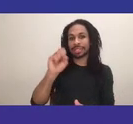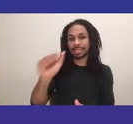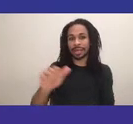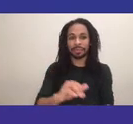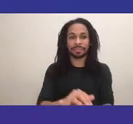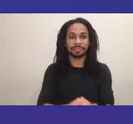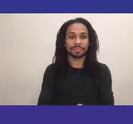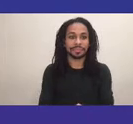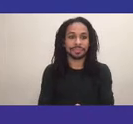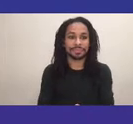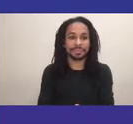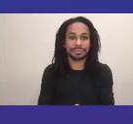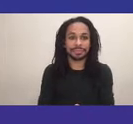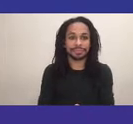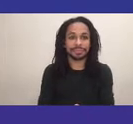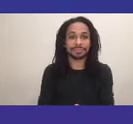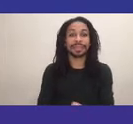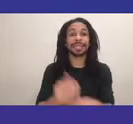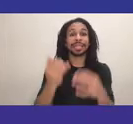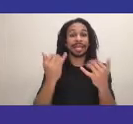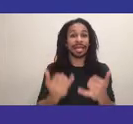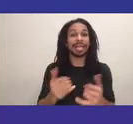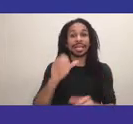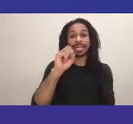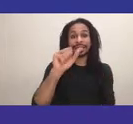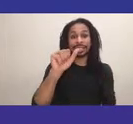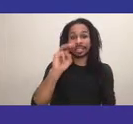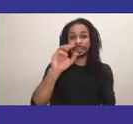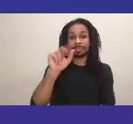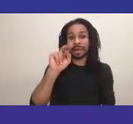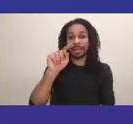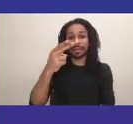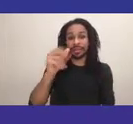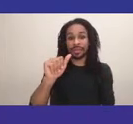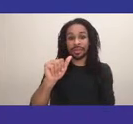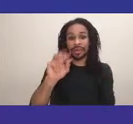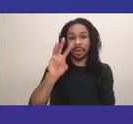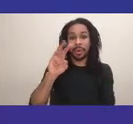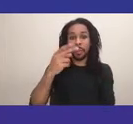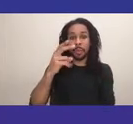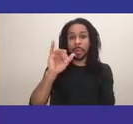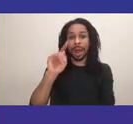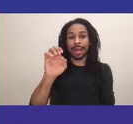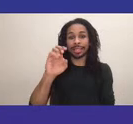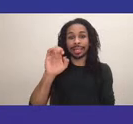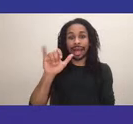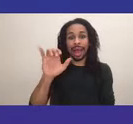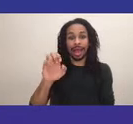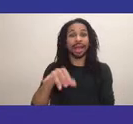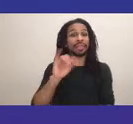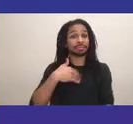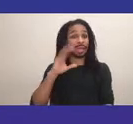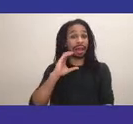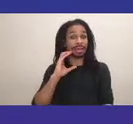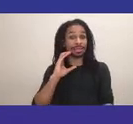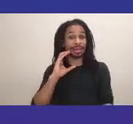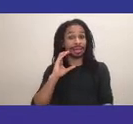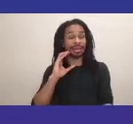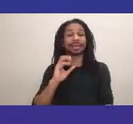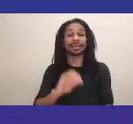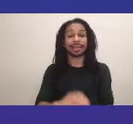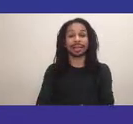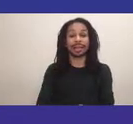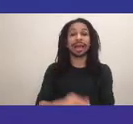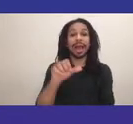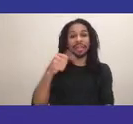Give you a second to look, but okay. Next is Samantha White Eye, and this is actually my cousin, another